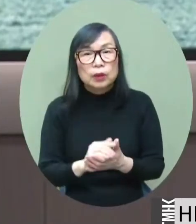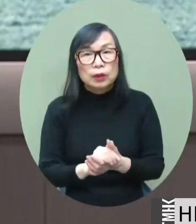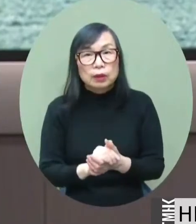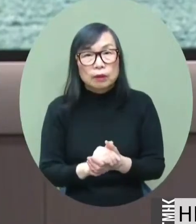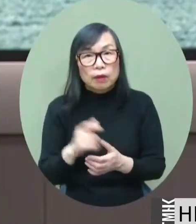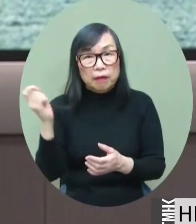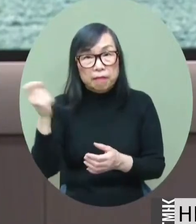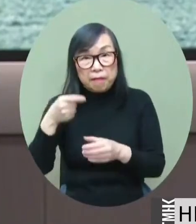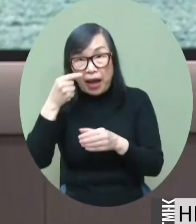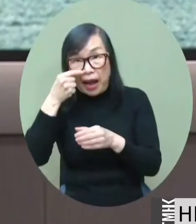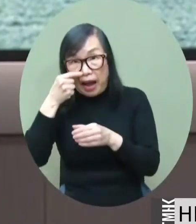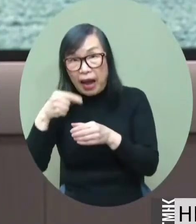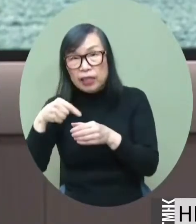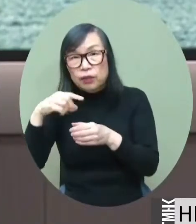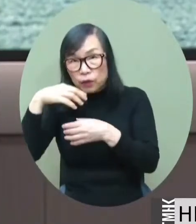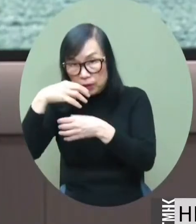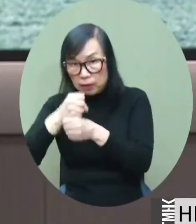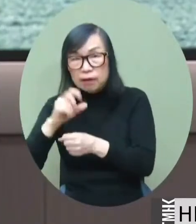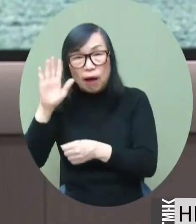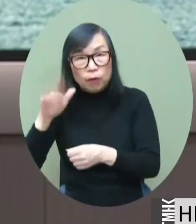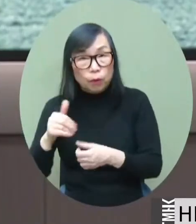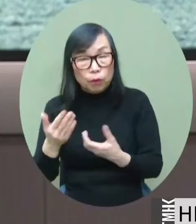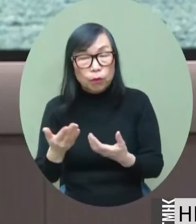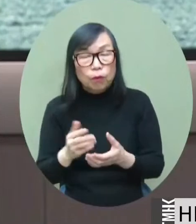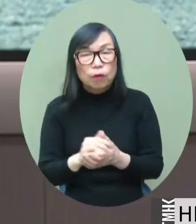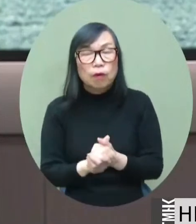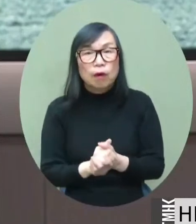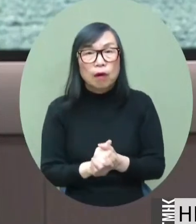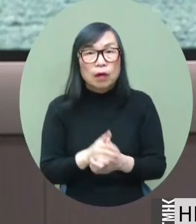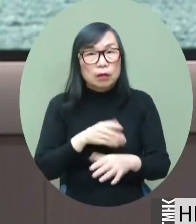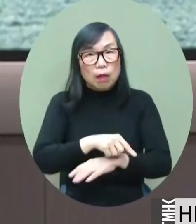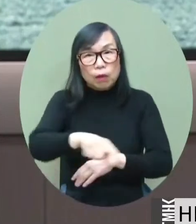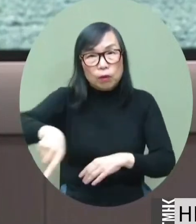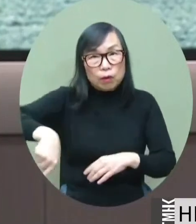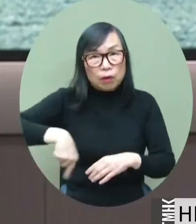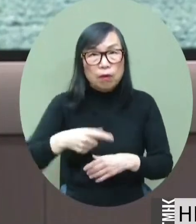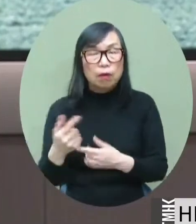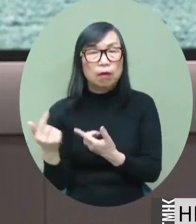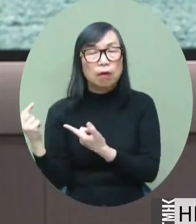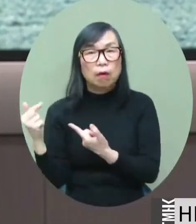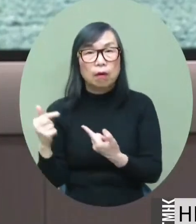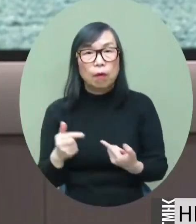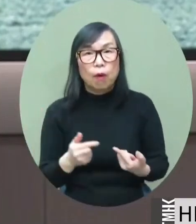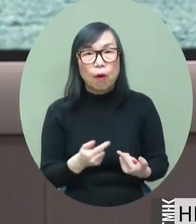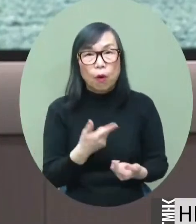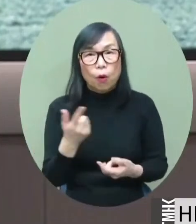means the viral load is high.